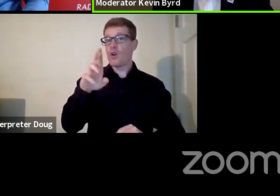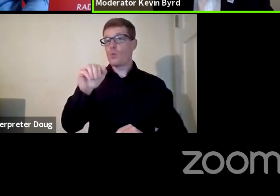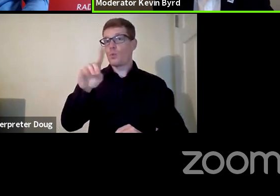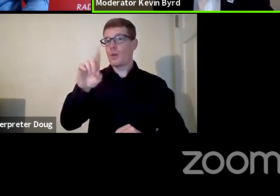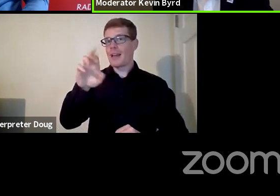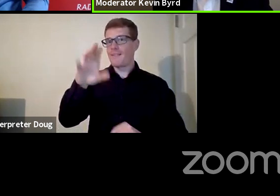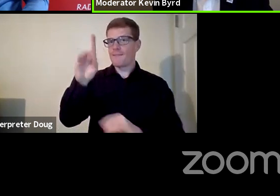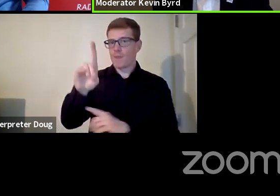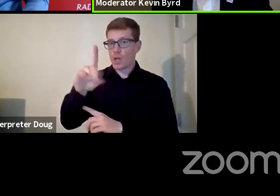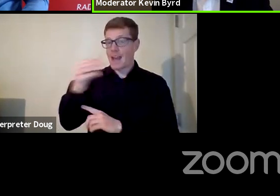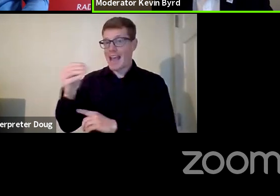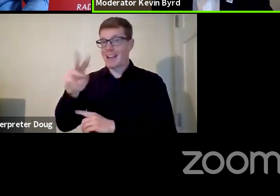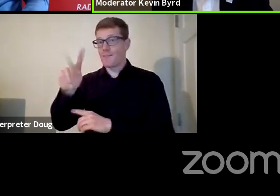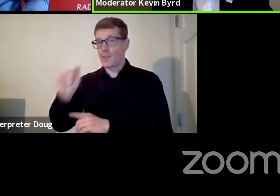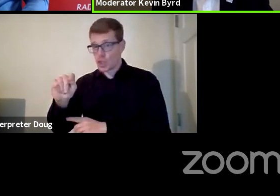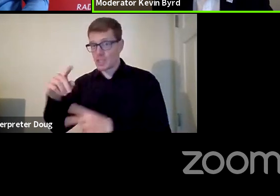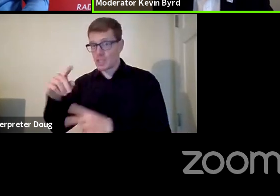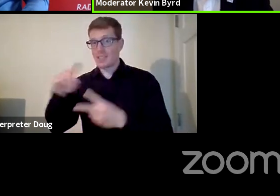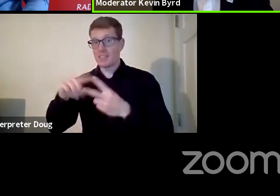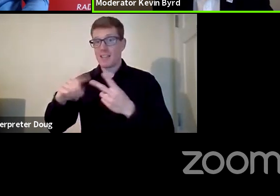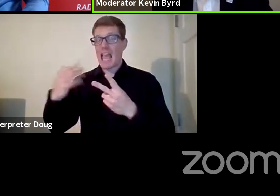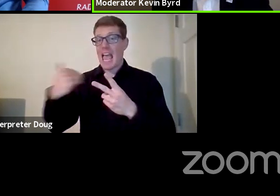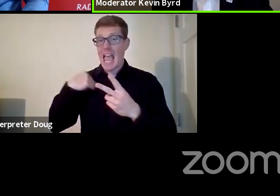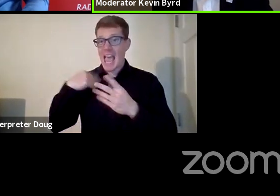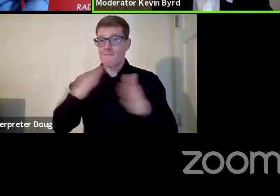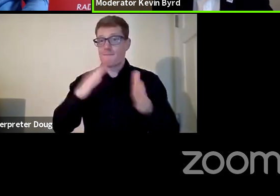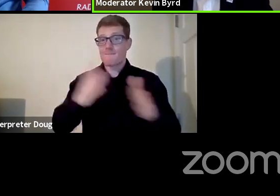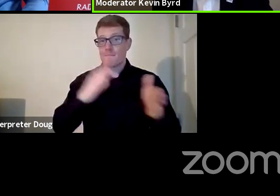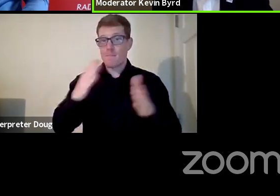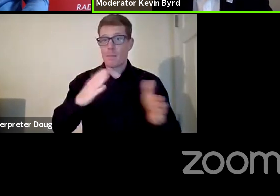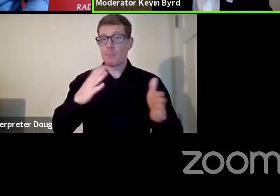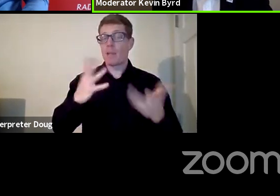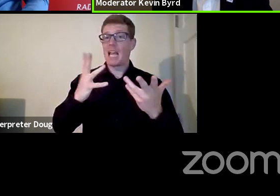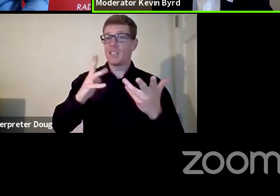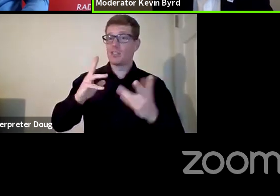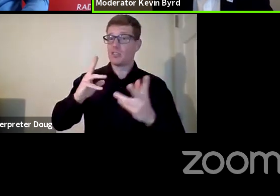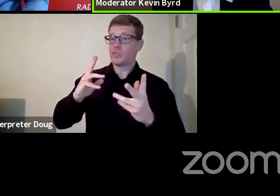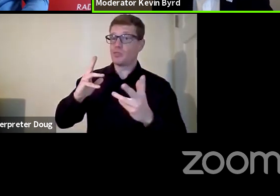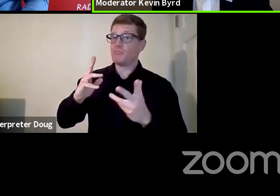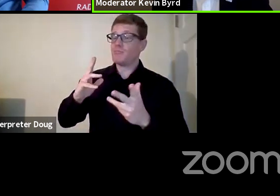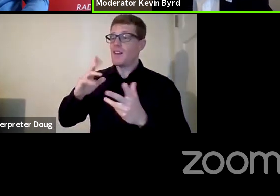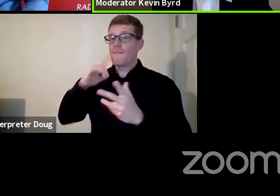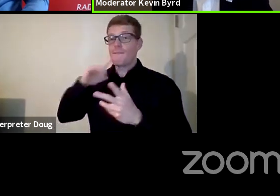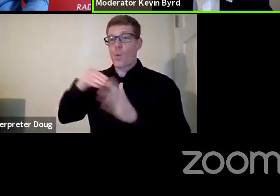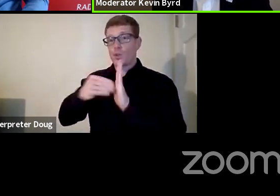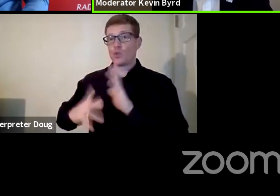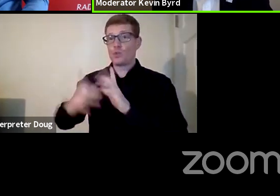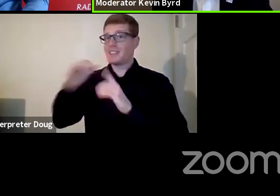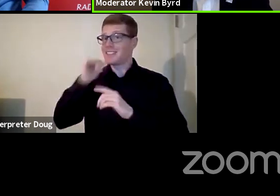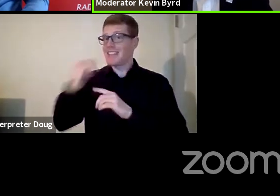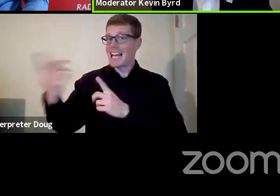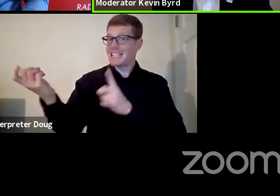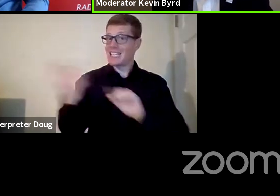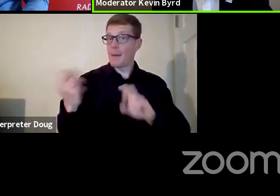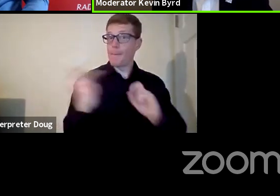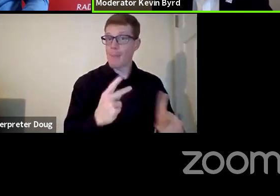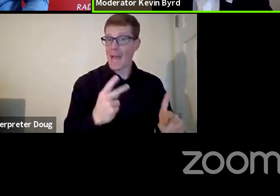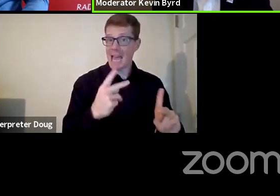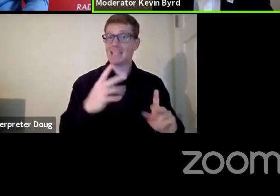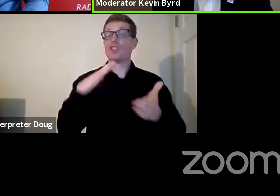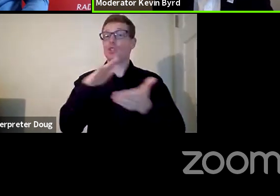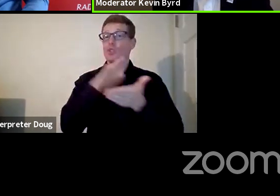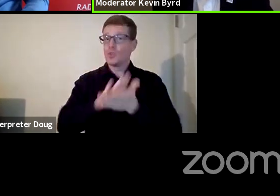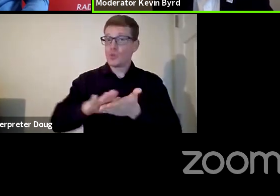return to the region after Thanksgiving break to prevent the spread of COVID. What precautions will be made for students who